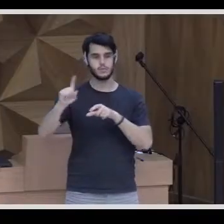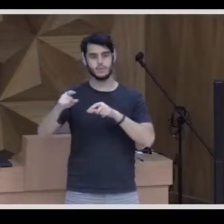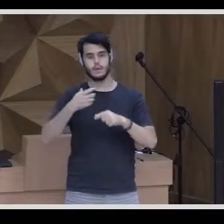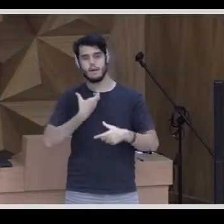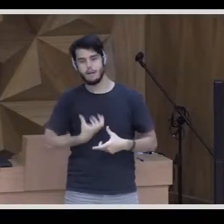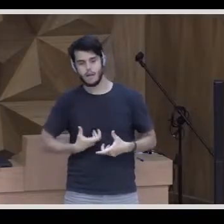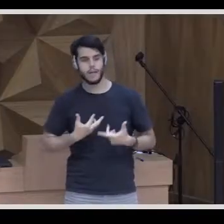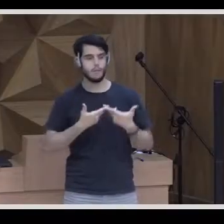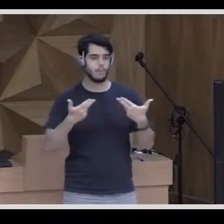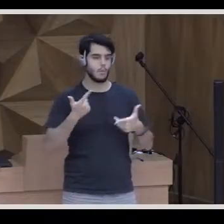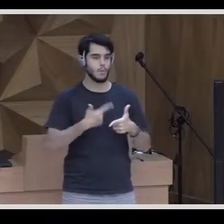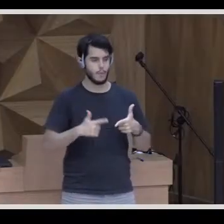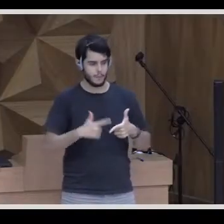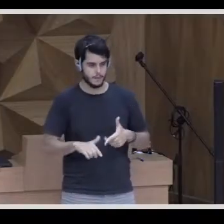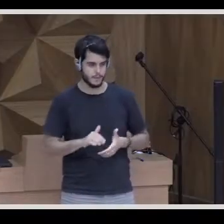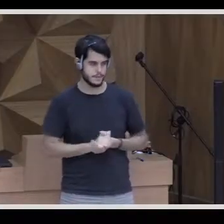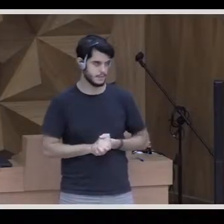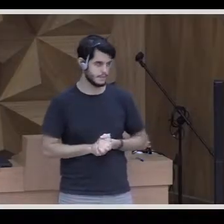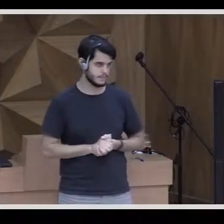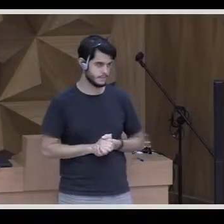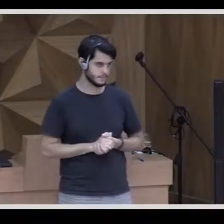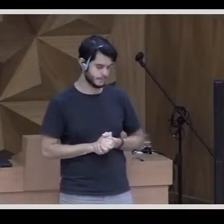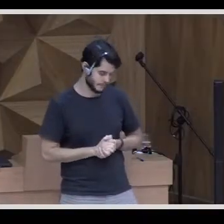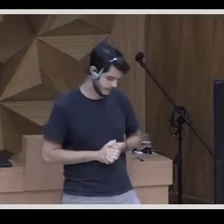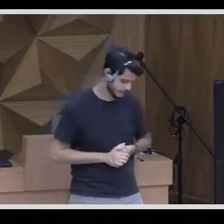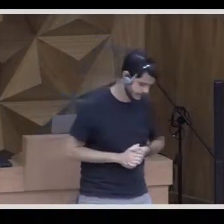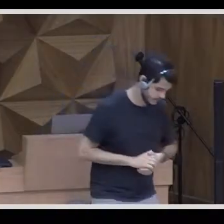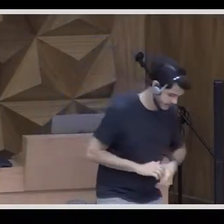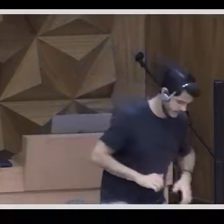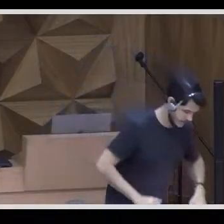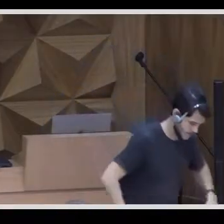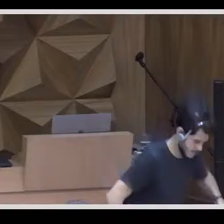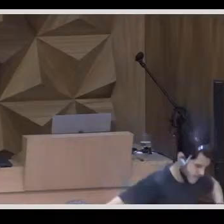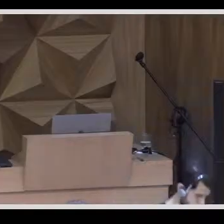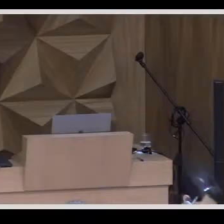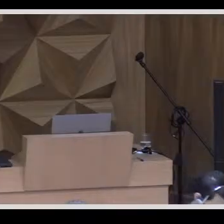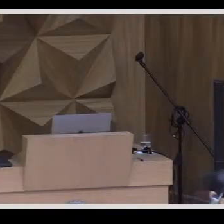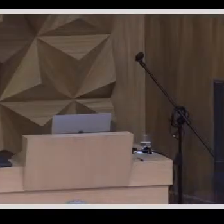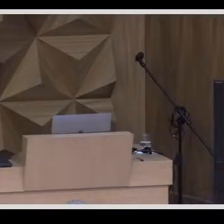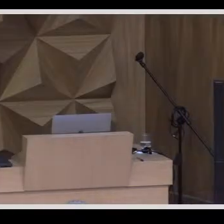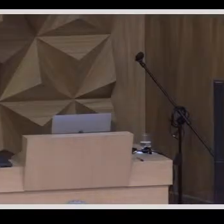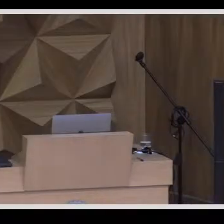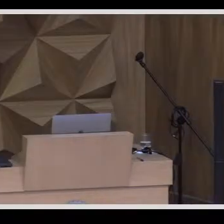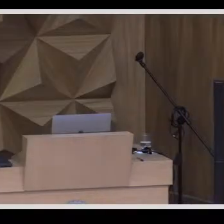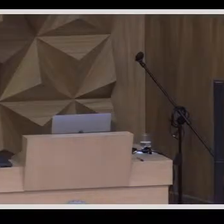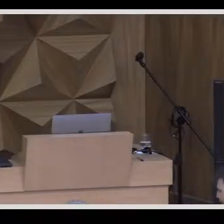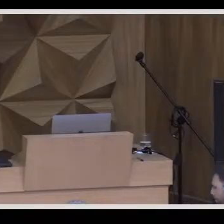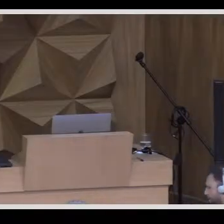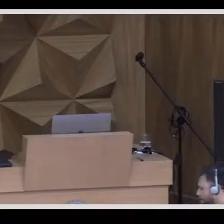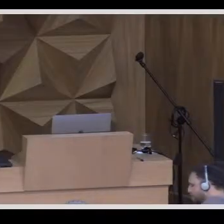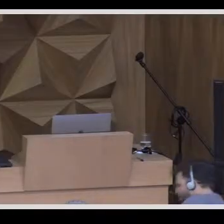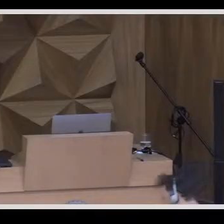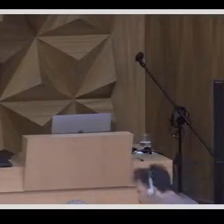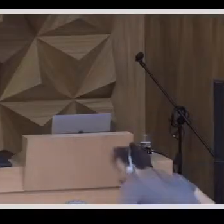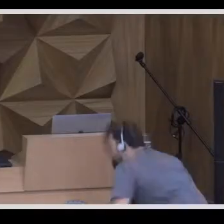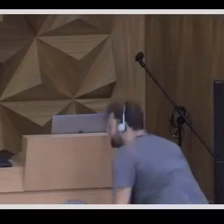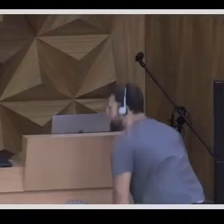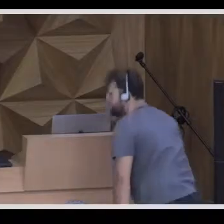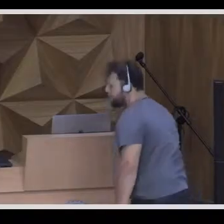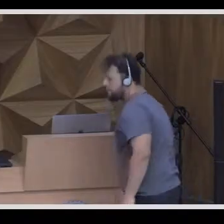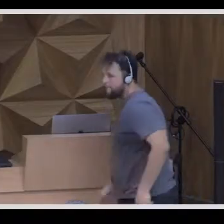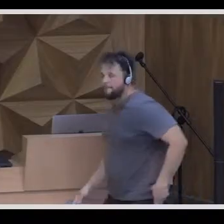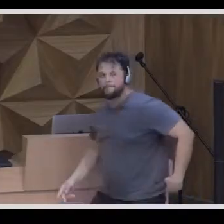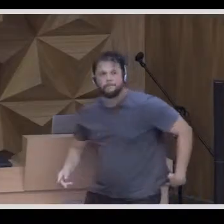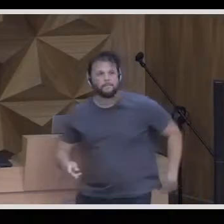met with, a real kind of underlying, initially suspicion, and then a kind of ability